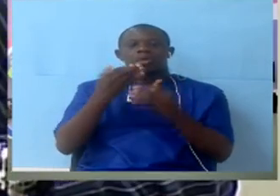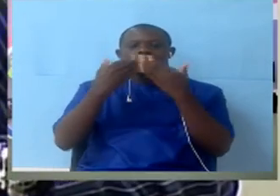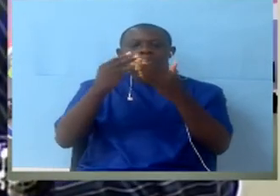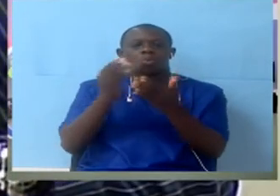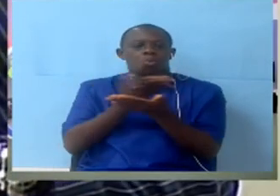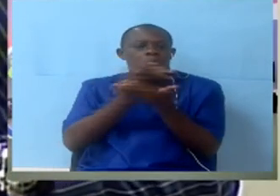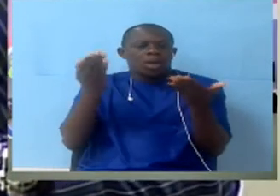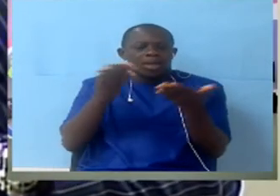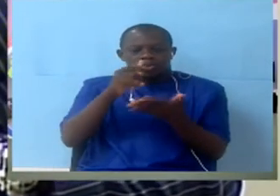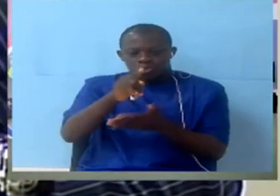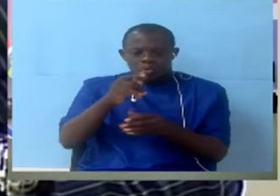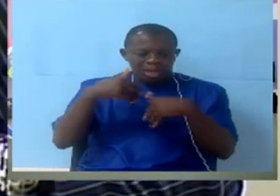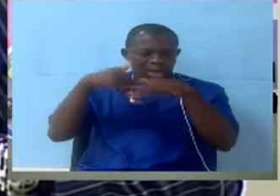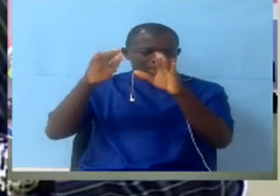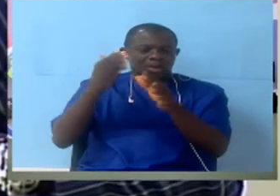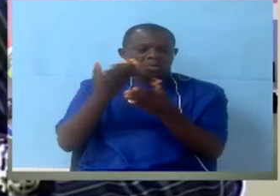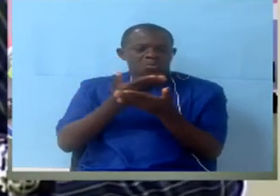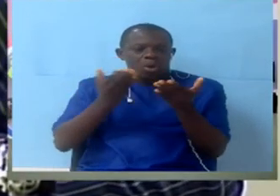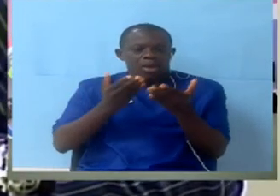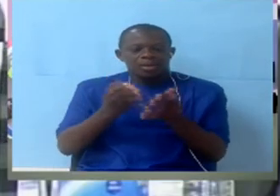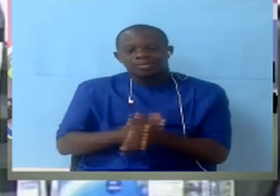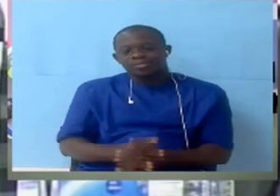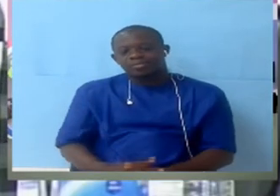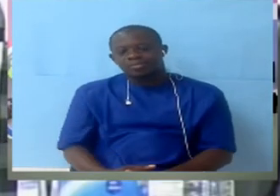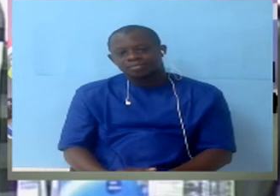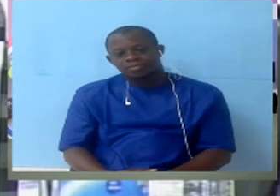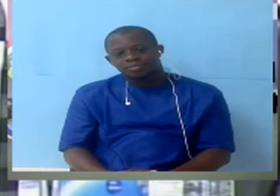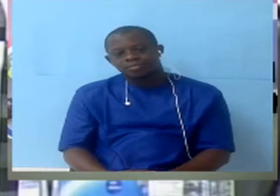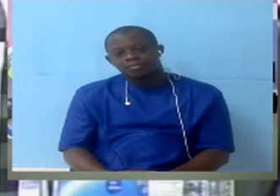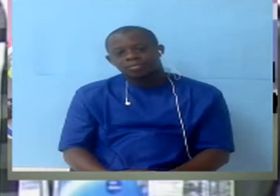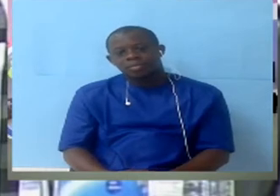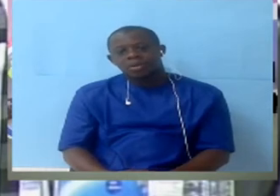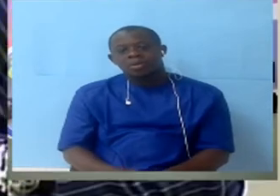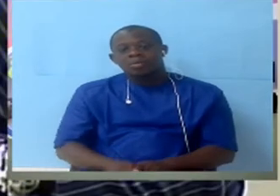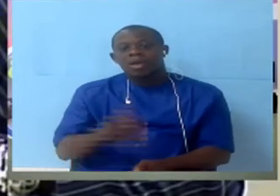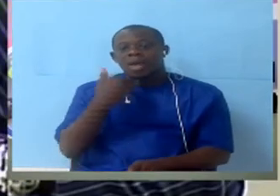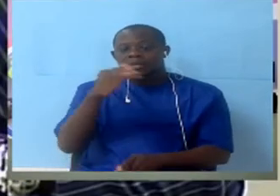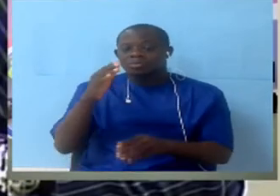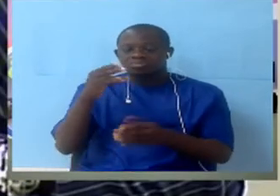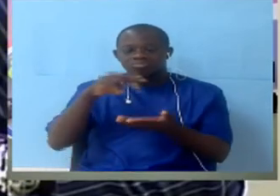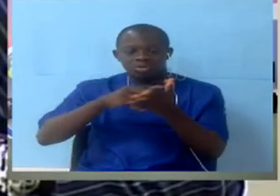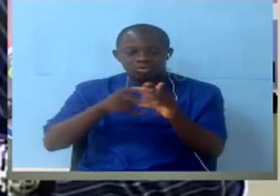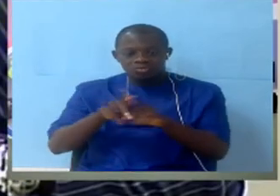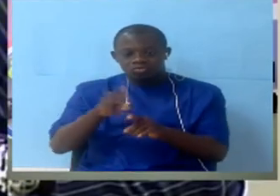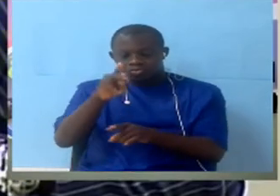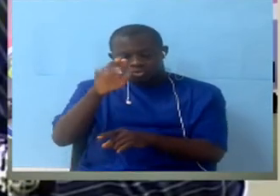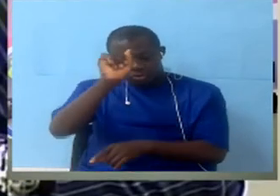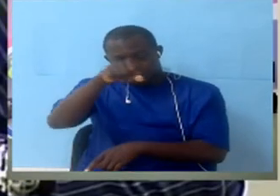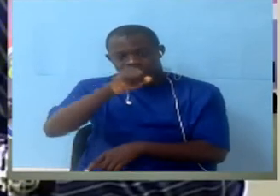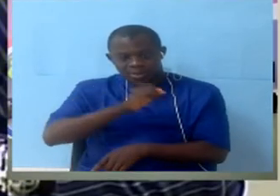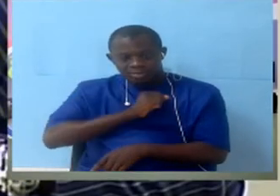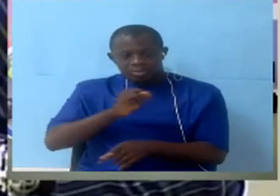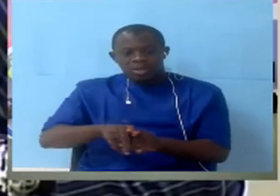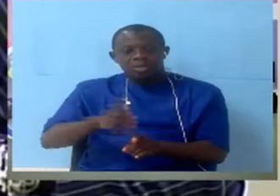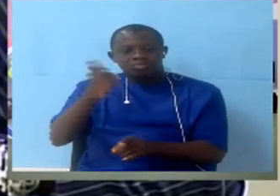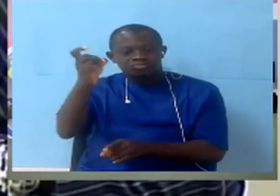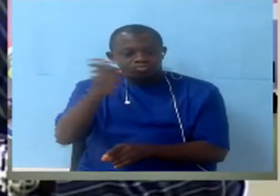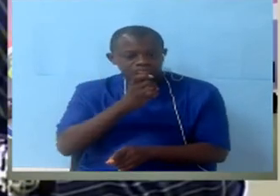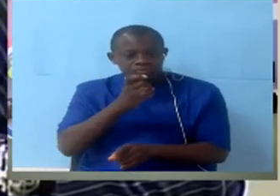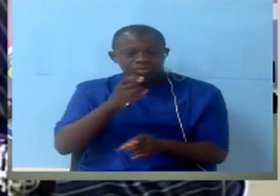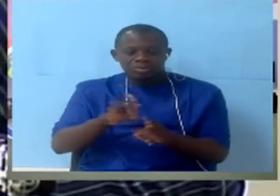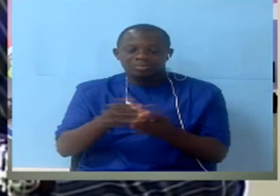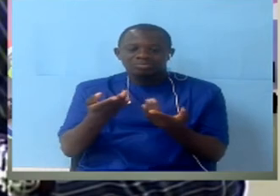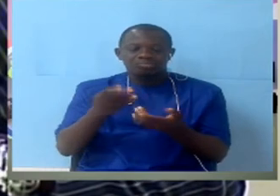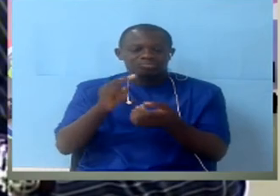for? Yeah, for na dalila jumala kang ibe dismiss ibe baila menkan. Was it for nicking the four ship, or was it for